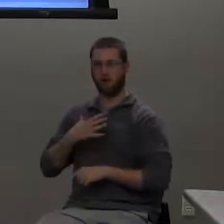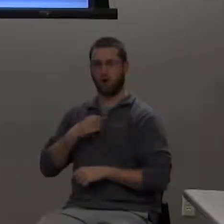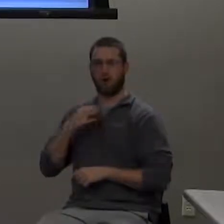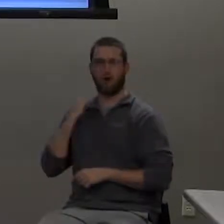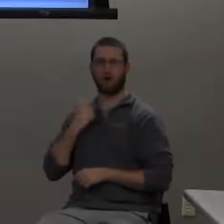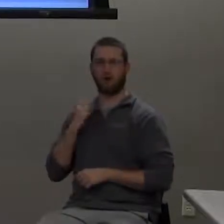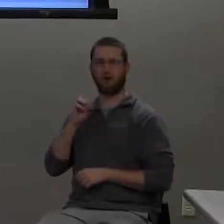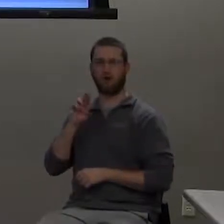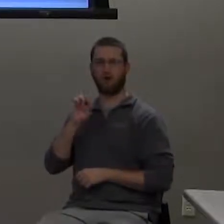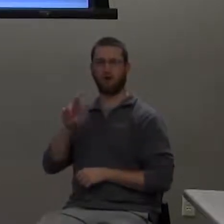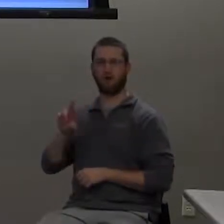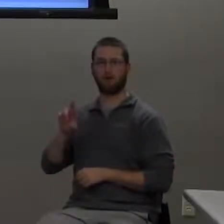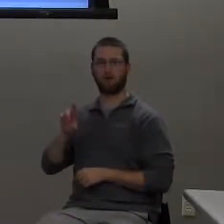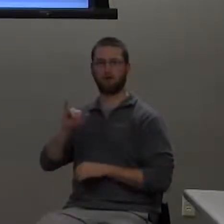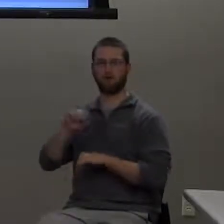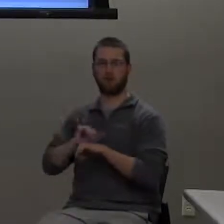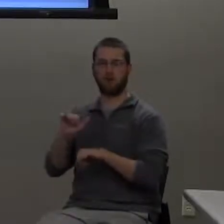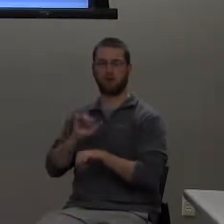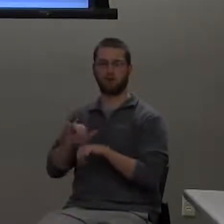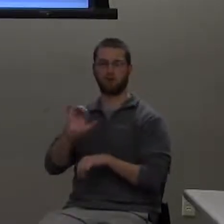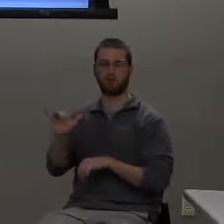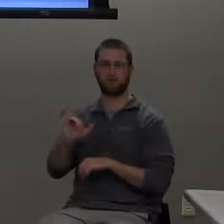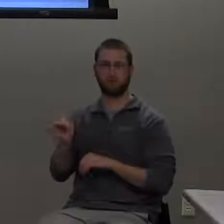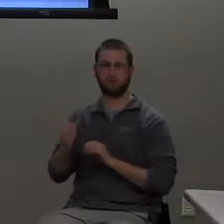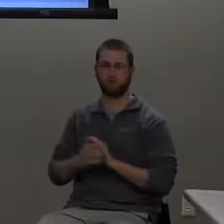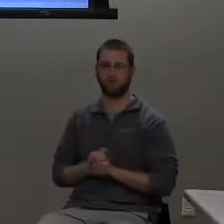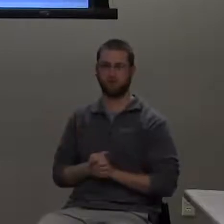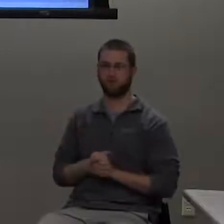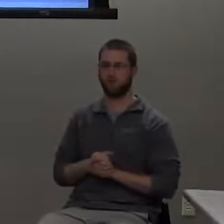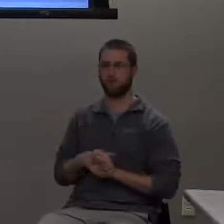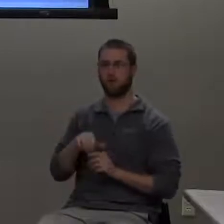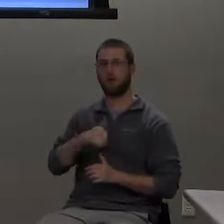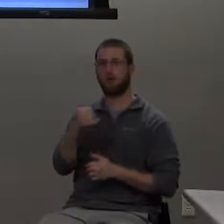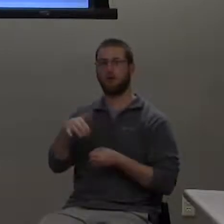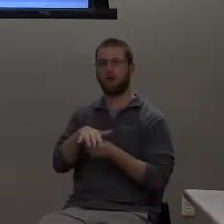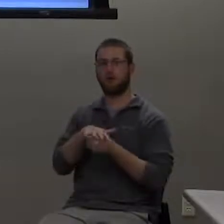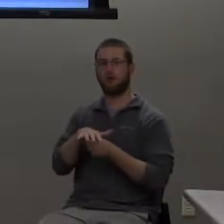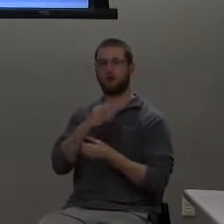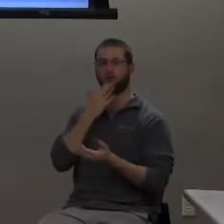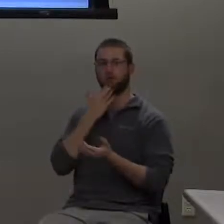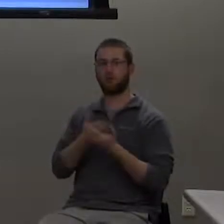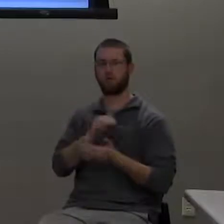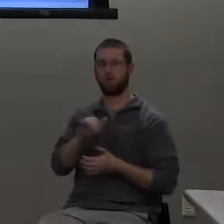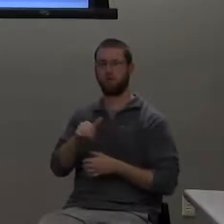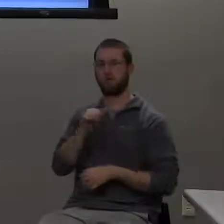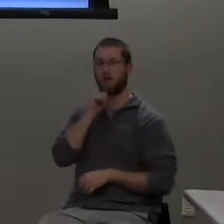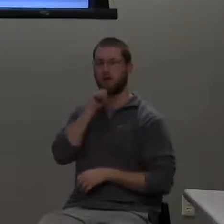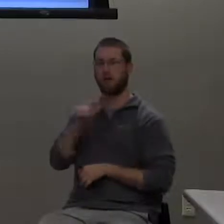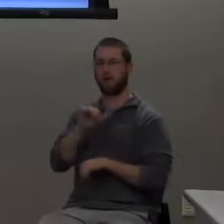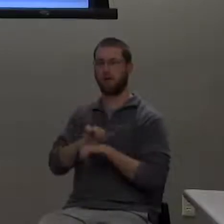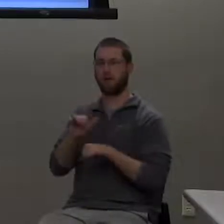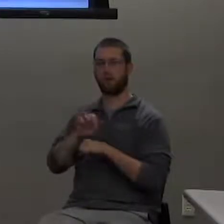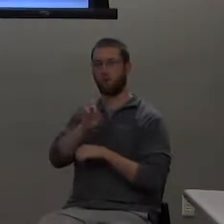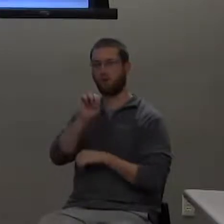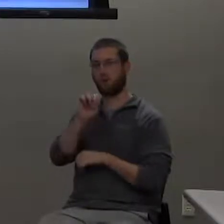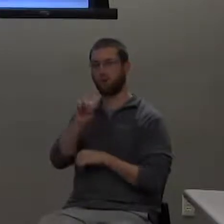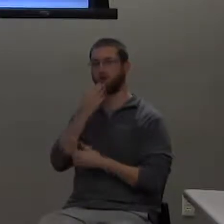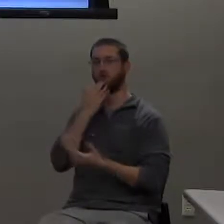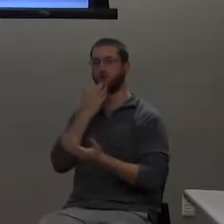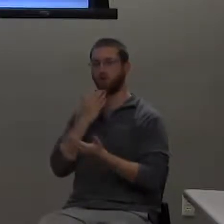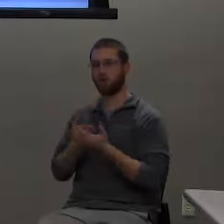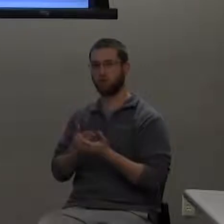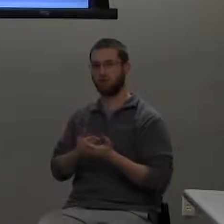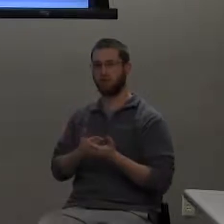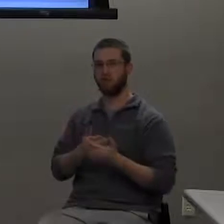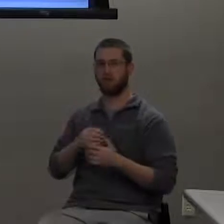high-skilled white-collar jobs, if you will. So other areas were good. Our unemployment rate is one of the better in the country, and that's